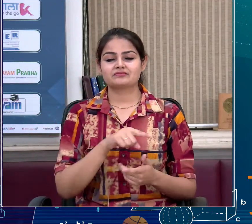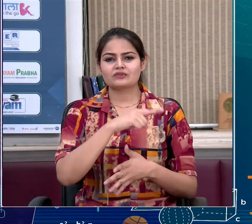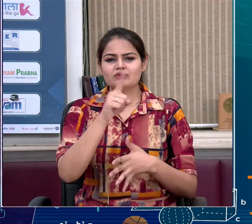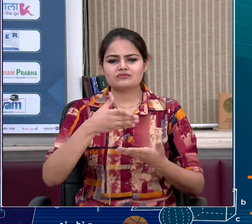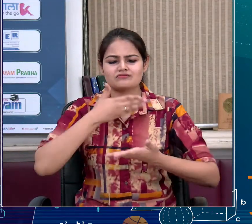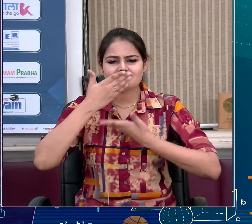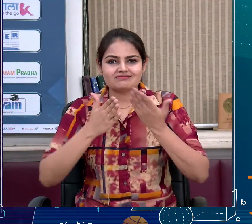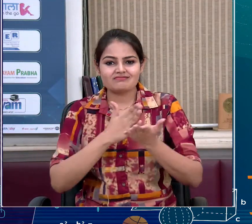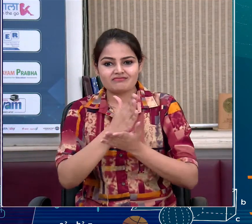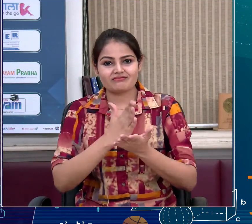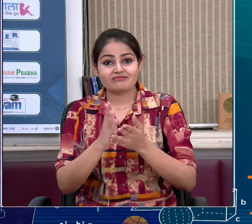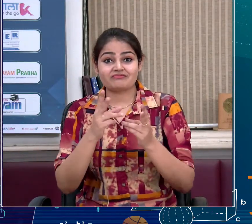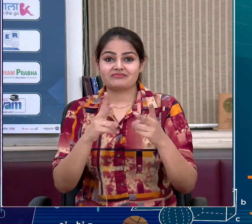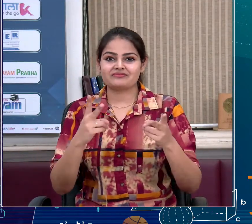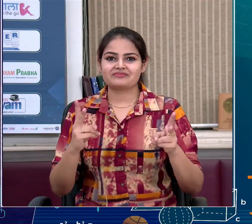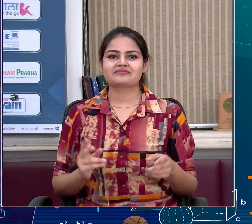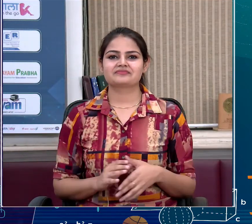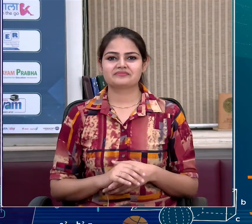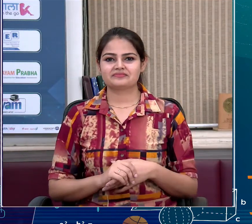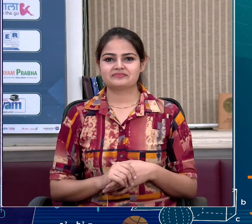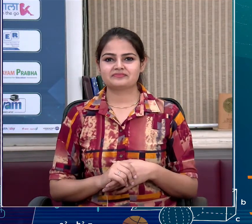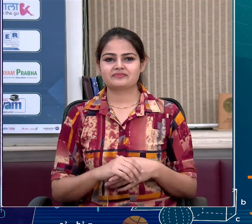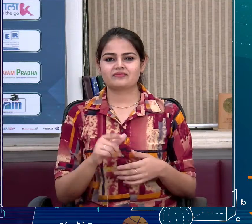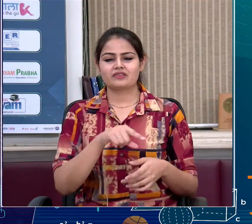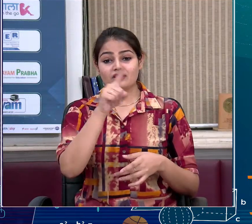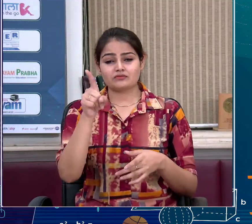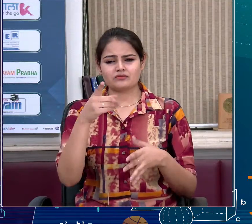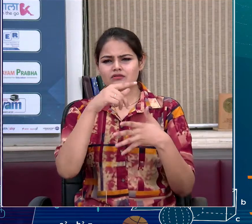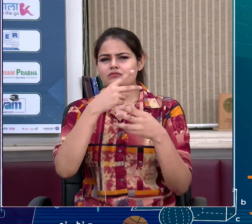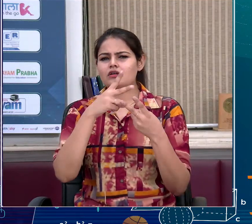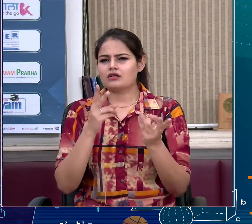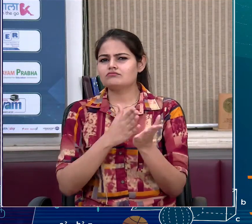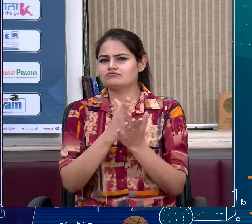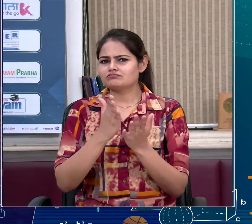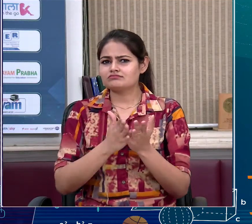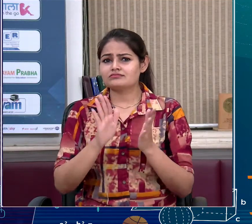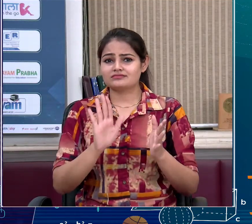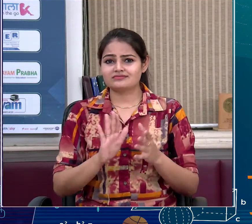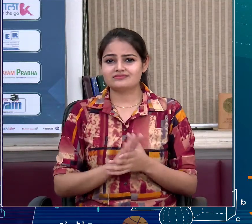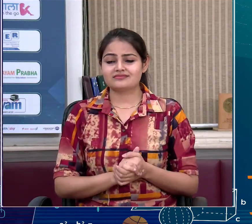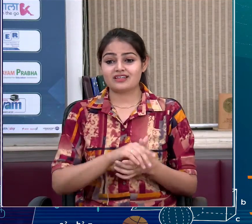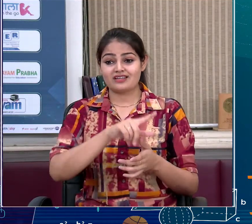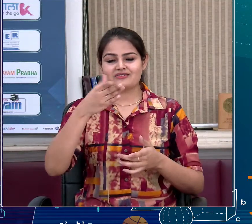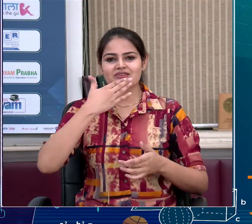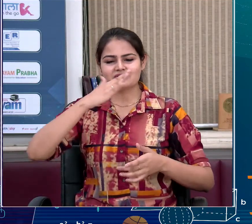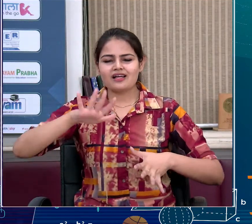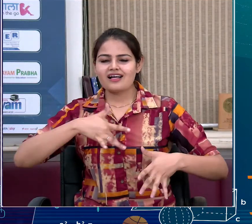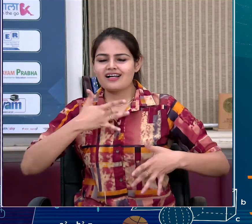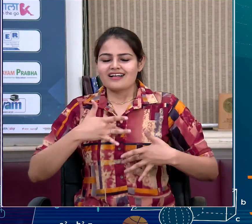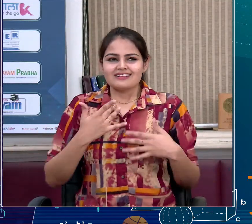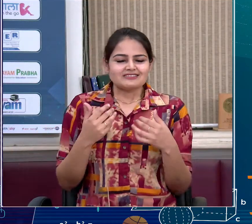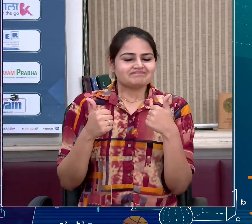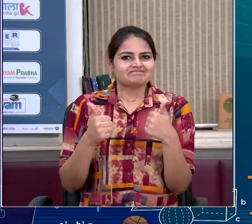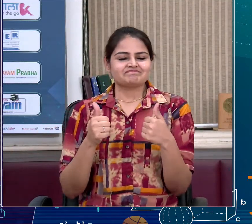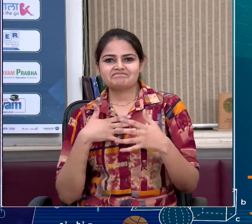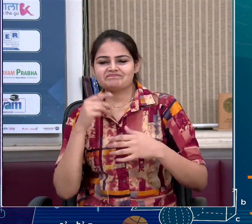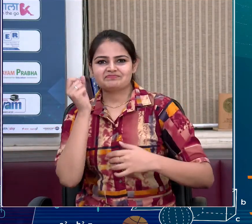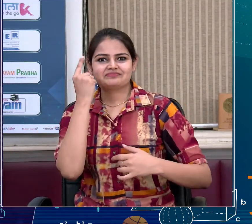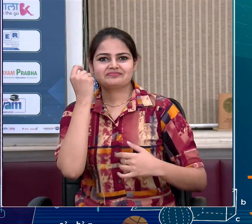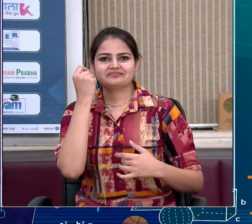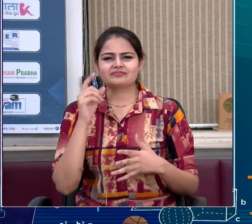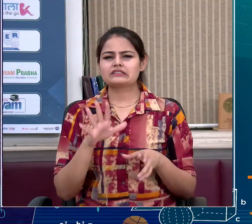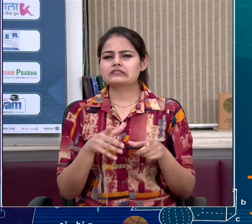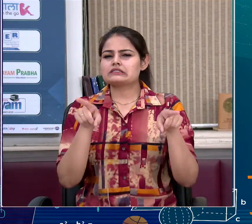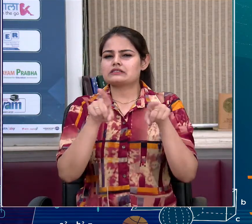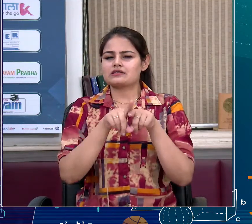It eases out the tension for them also. Okay, we also have a better option, and even they also feel good. Since you talked about normal